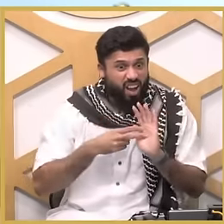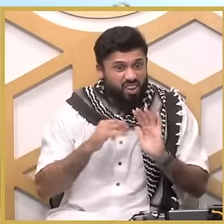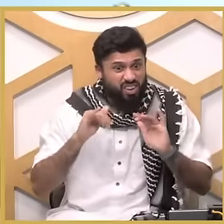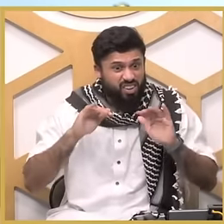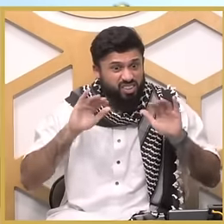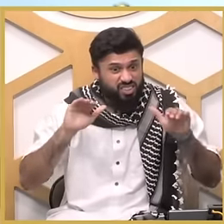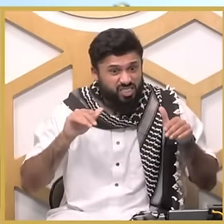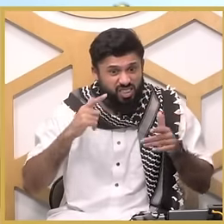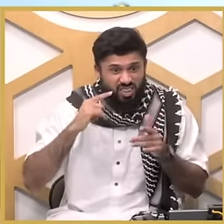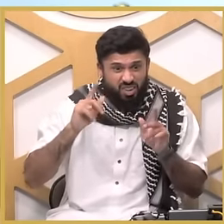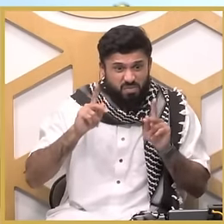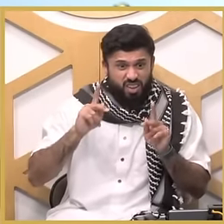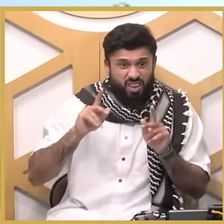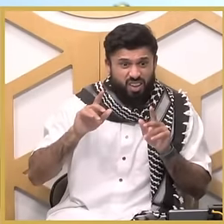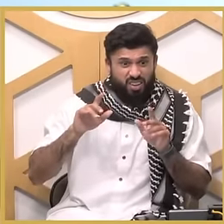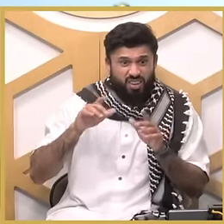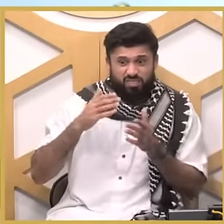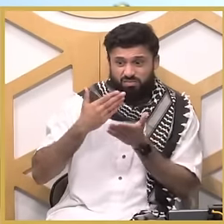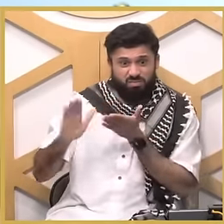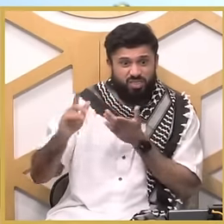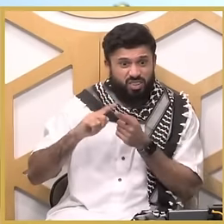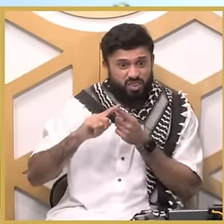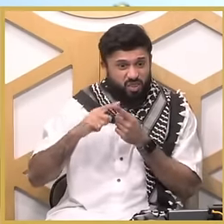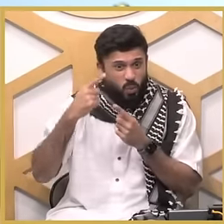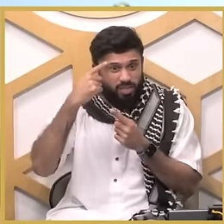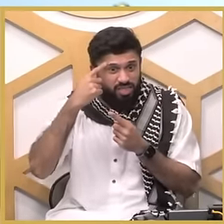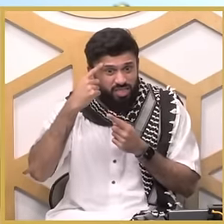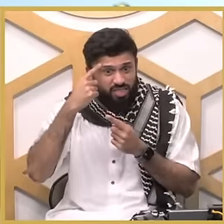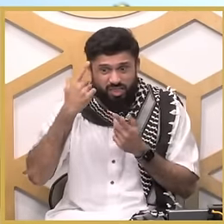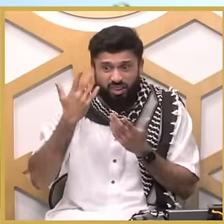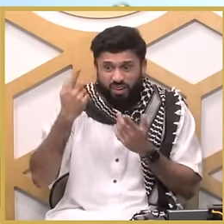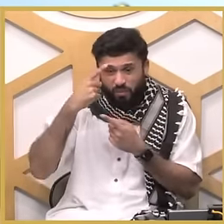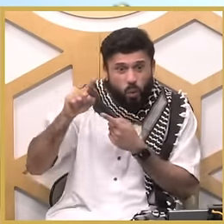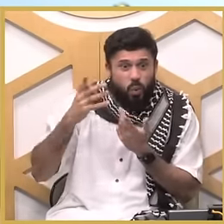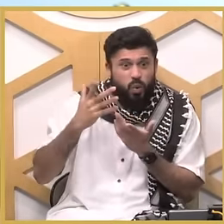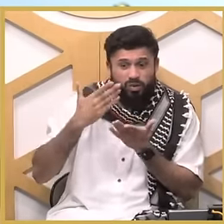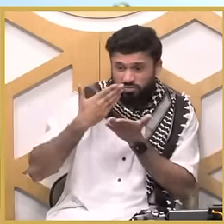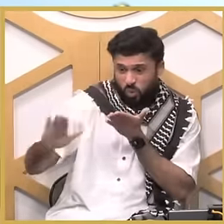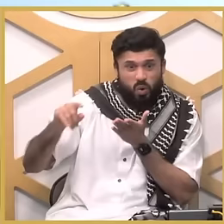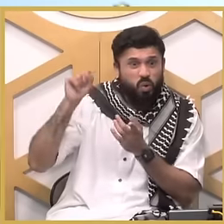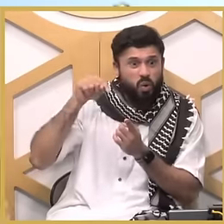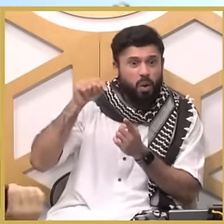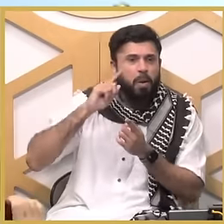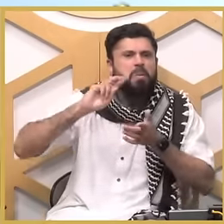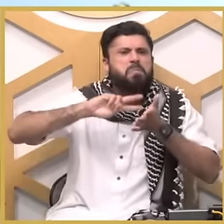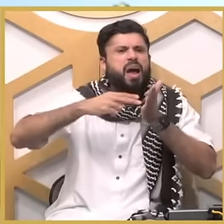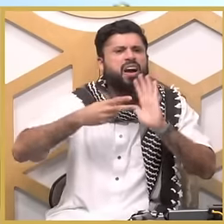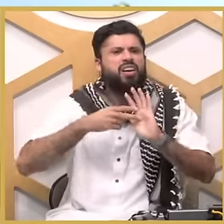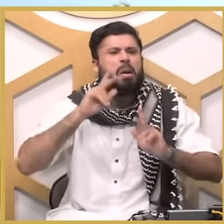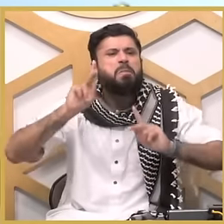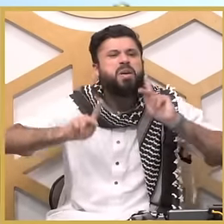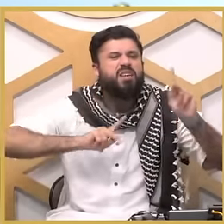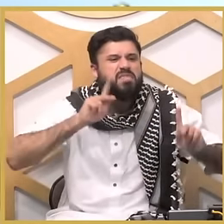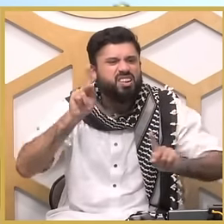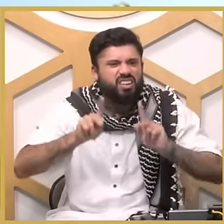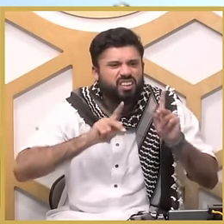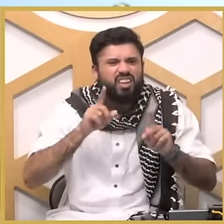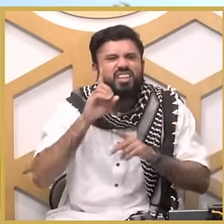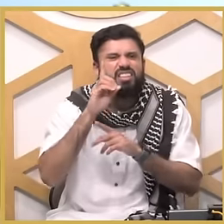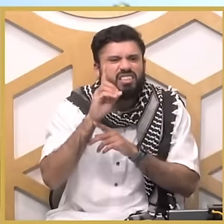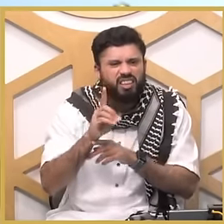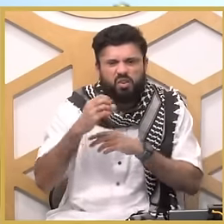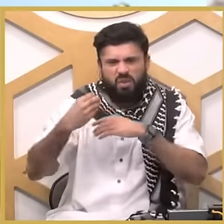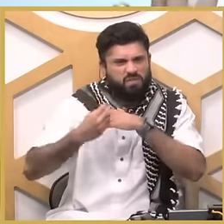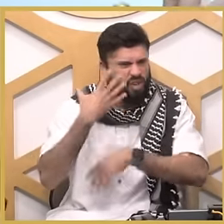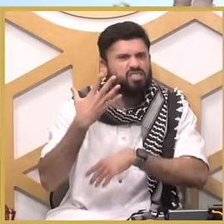find another masjid or find another effort, because indeed, some organizations, some places do become too toxic for you to operate in. That's understandable. But